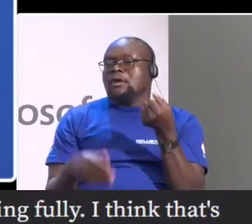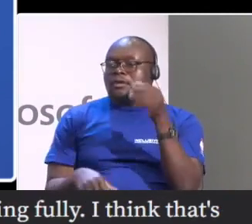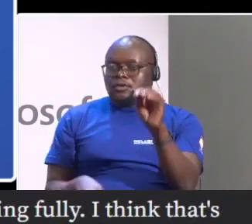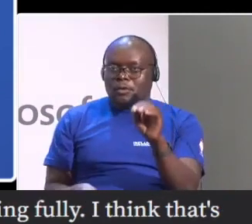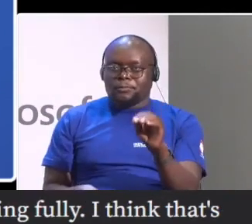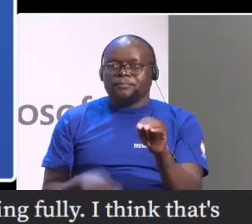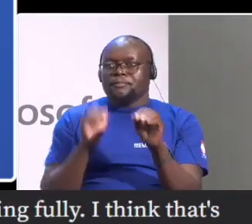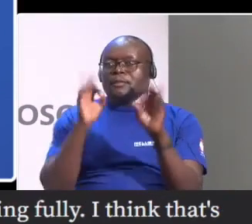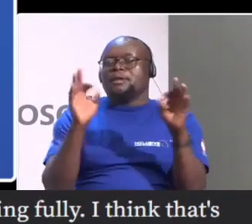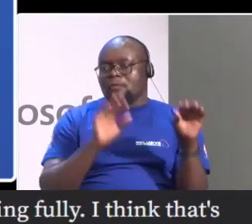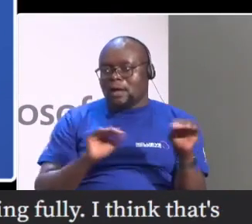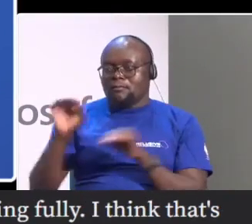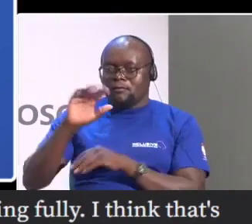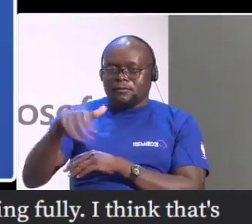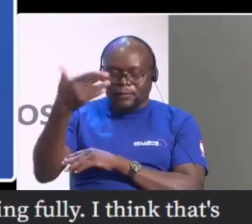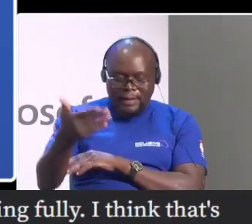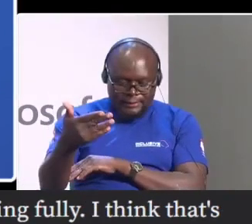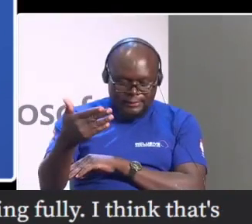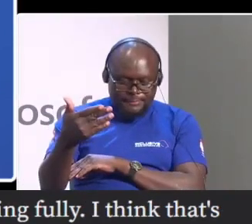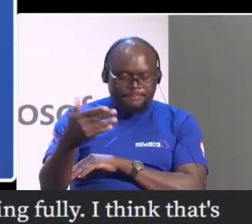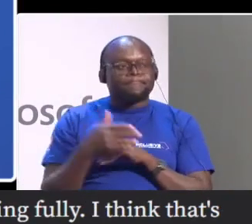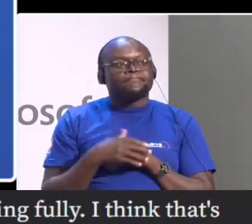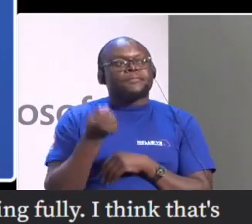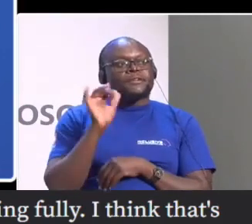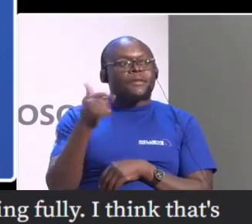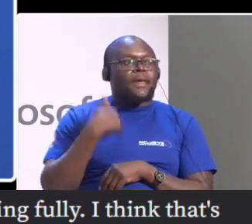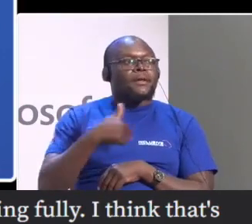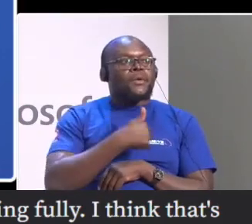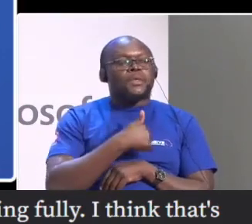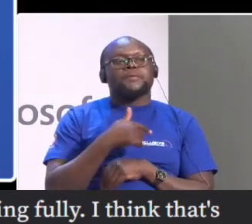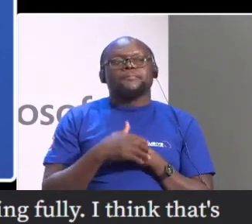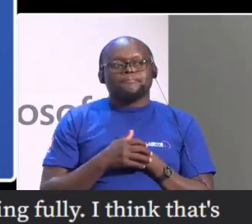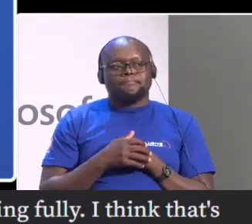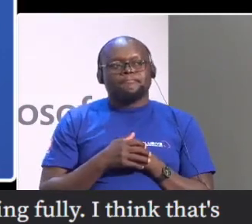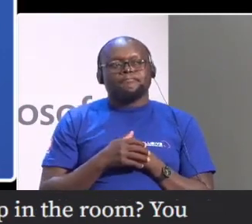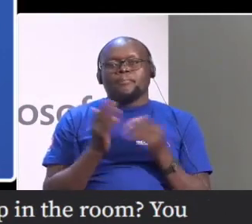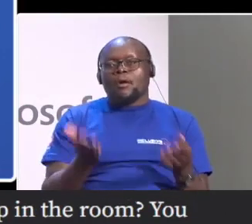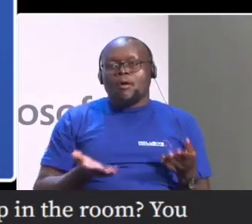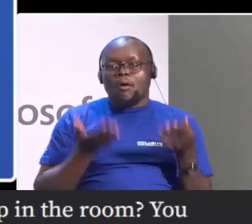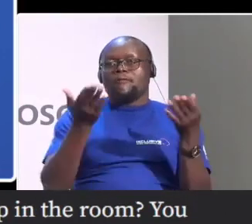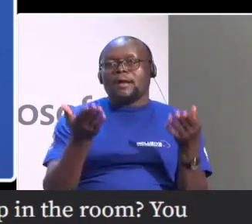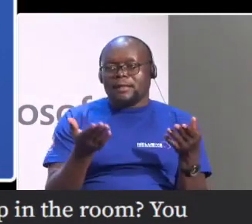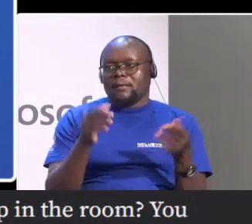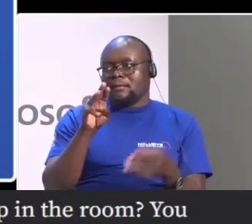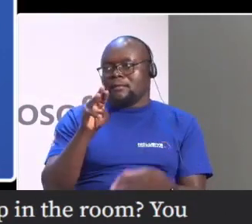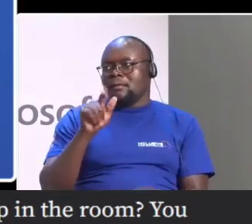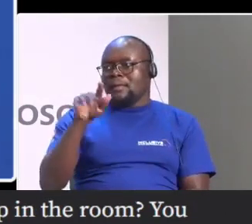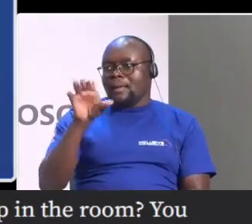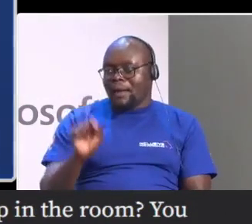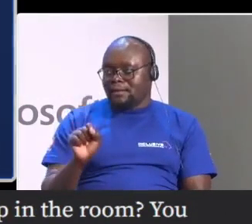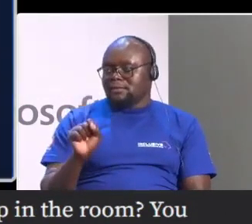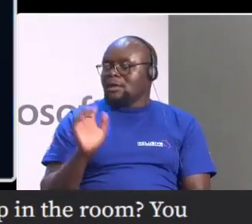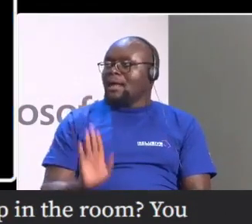So if we can go to the next poll, so that would just mean hovering the mouse at the bottom of the